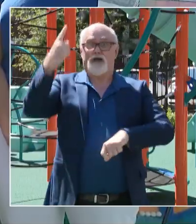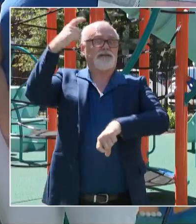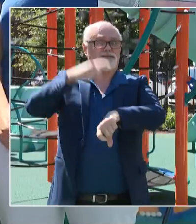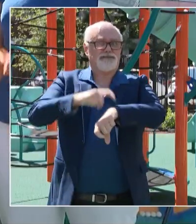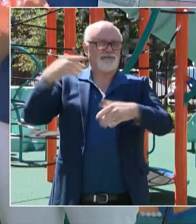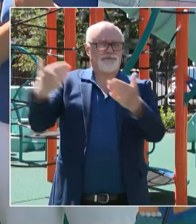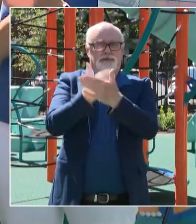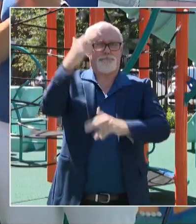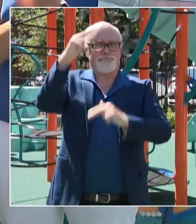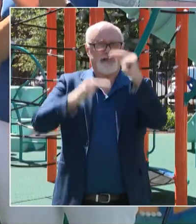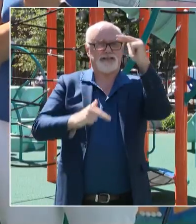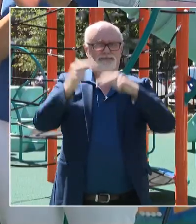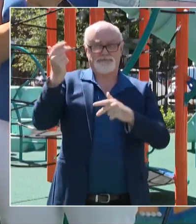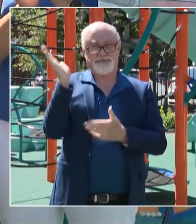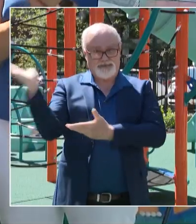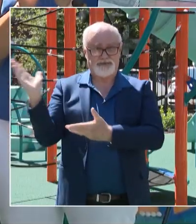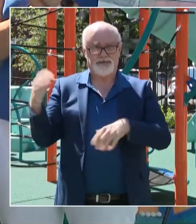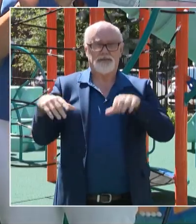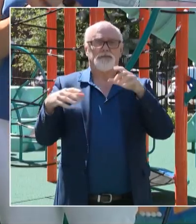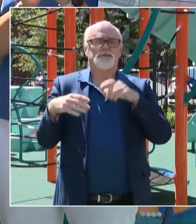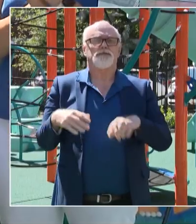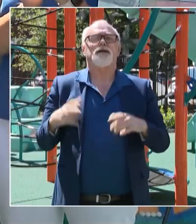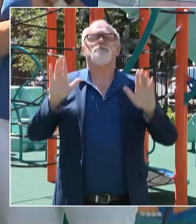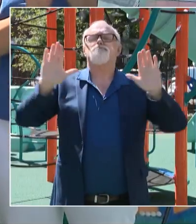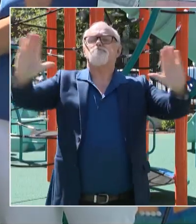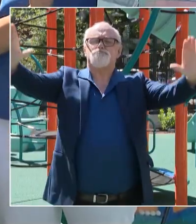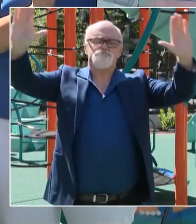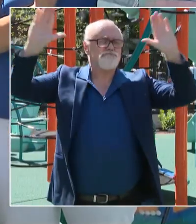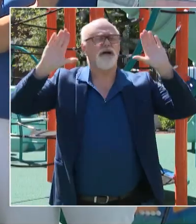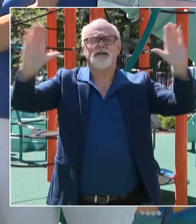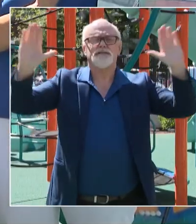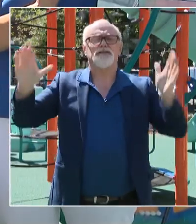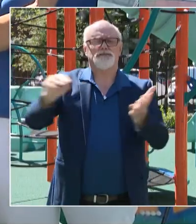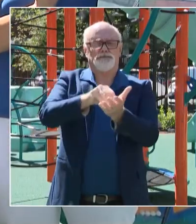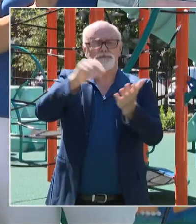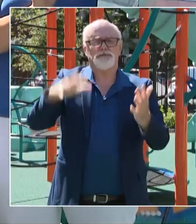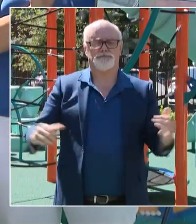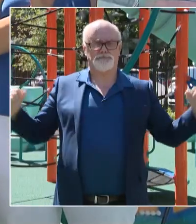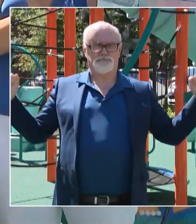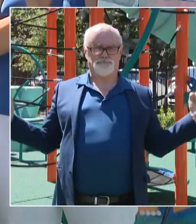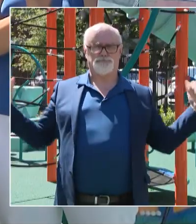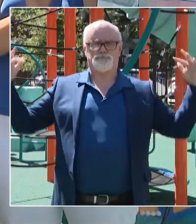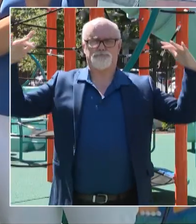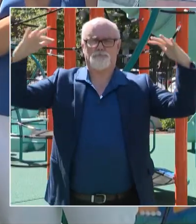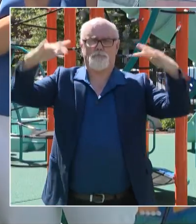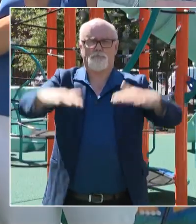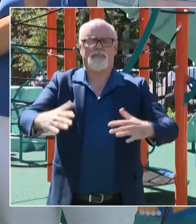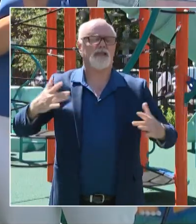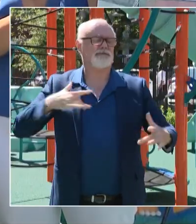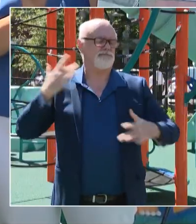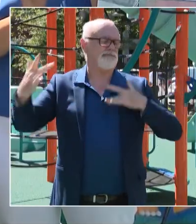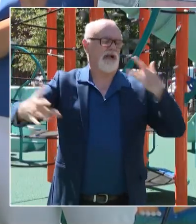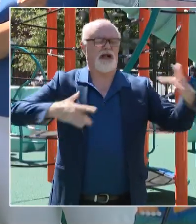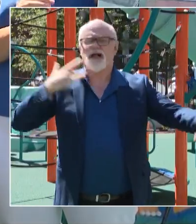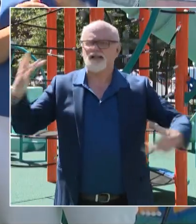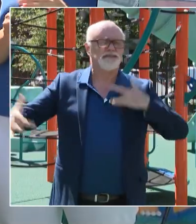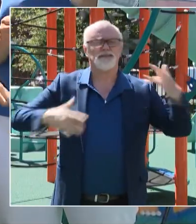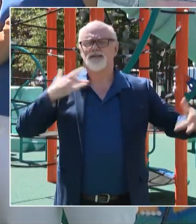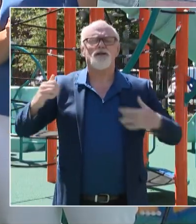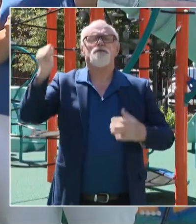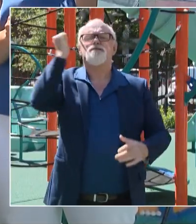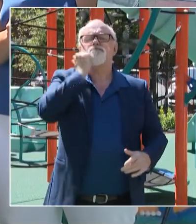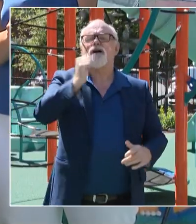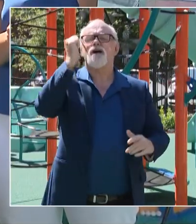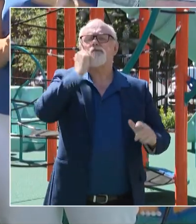amazing students. Every first day presents a new opportunity to welcome students with joy. But this